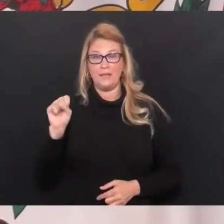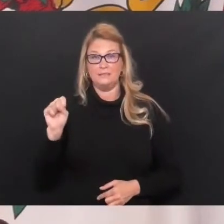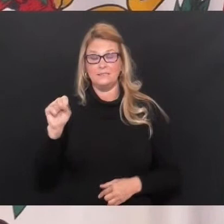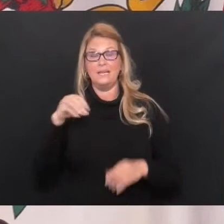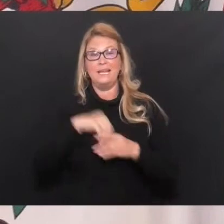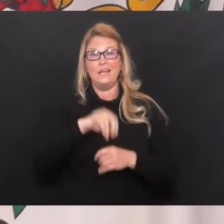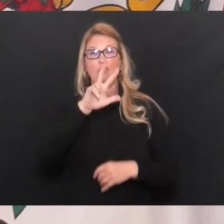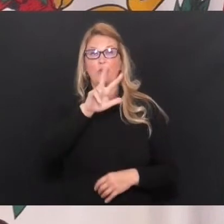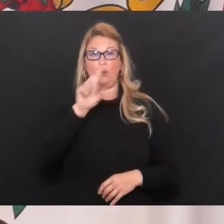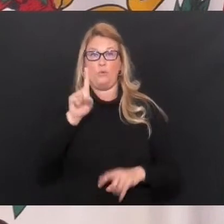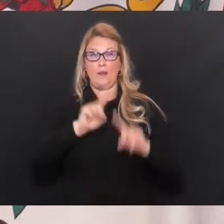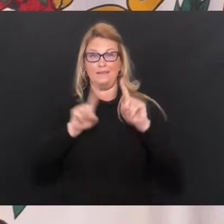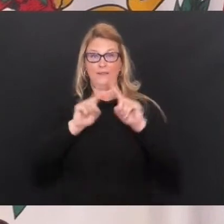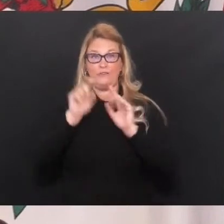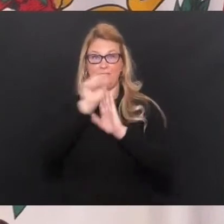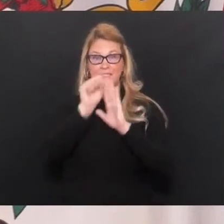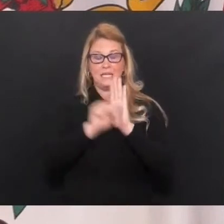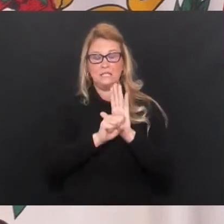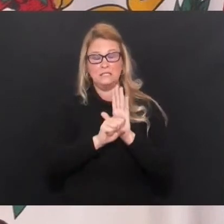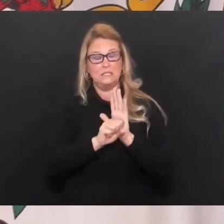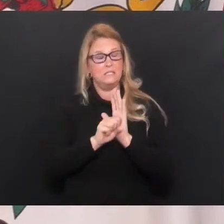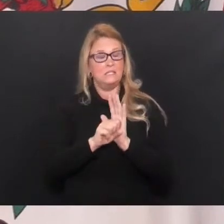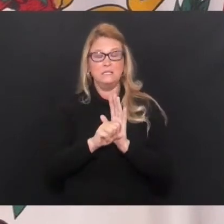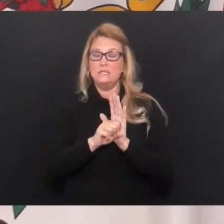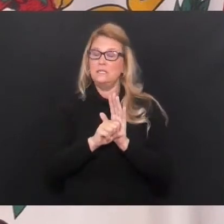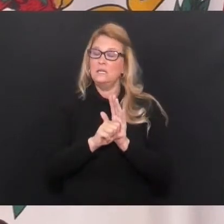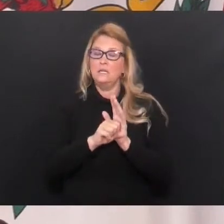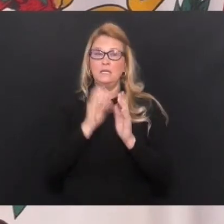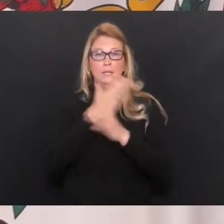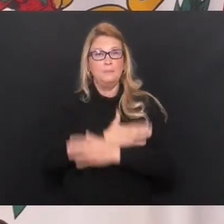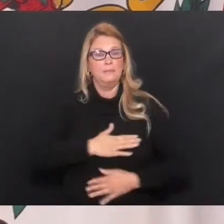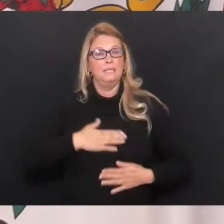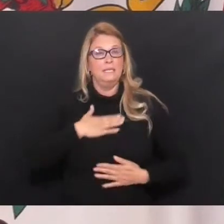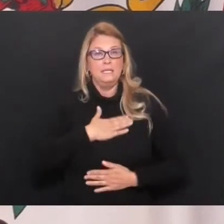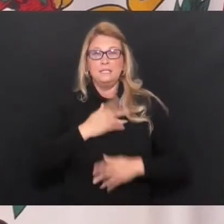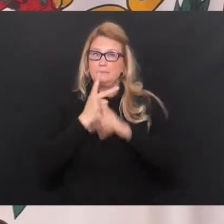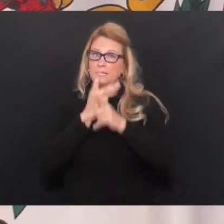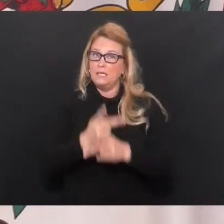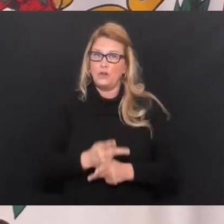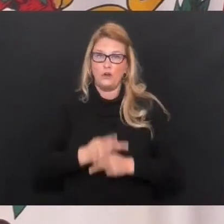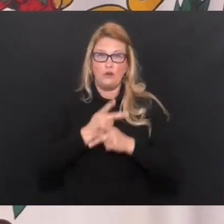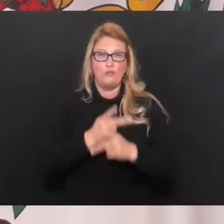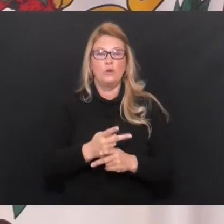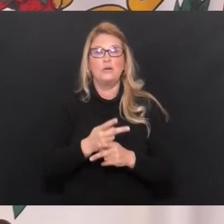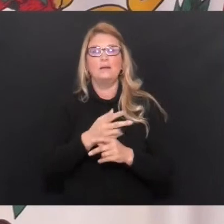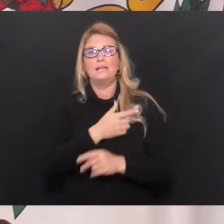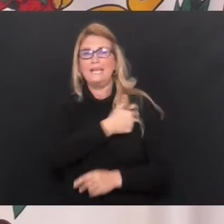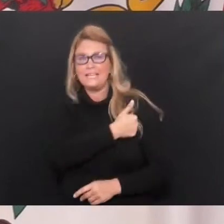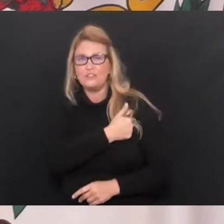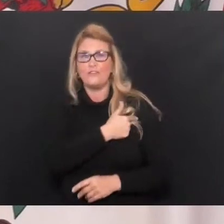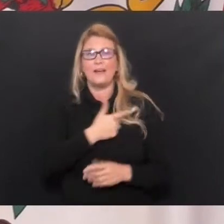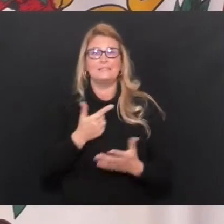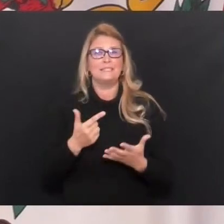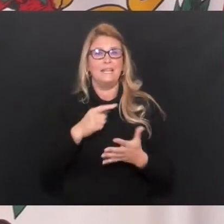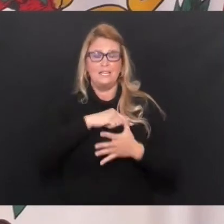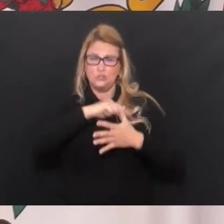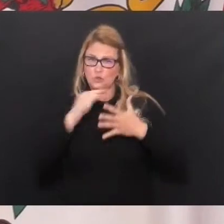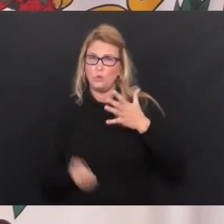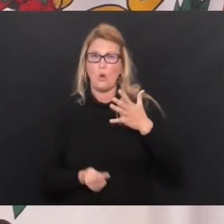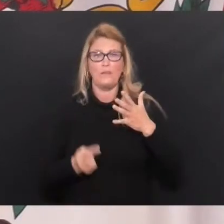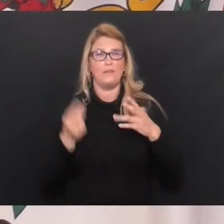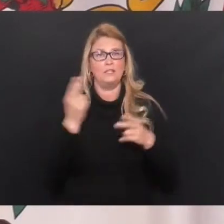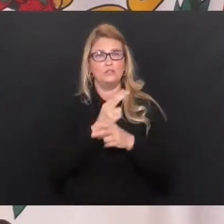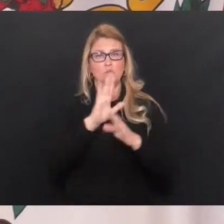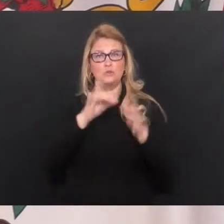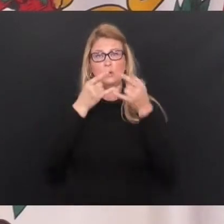states. Please stay, you know, on your guard in West Virginia and get vaccinated and do all the stuff from wearing your mask. And